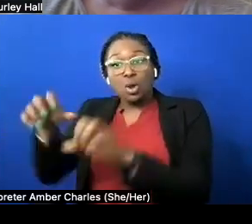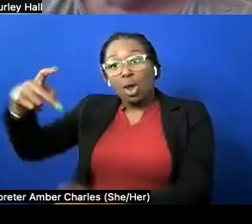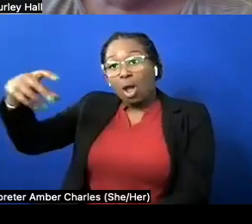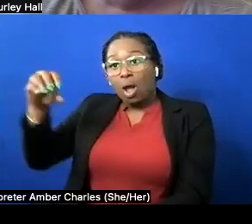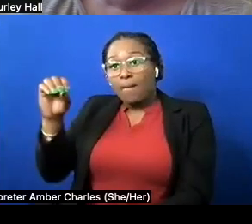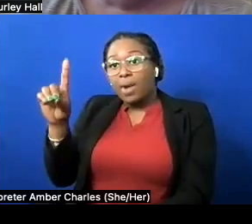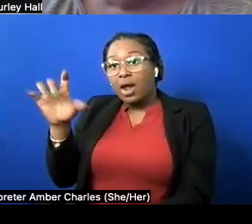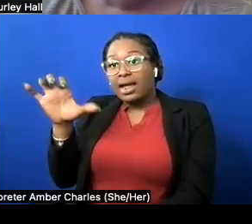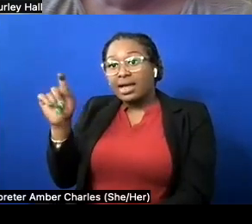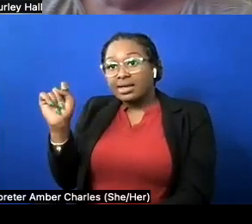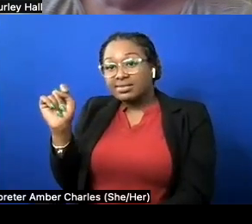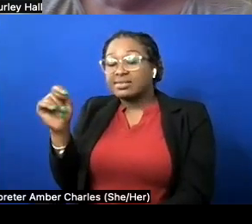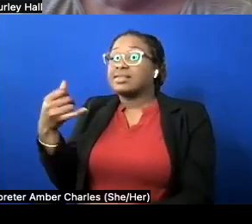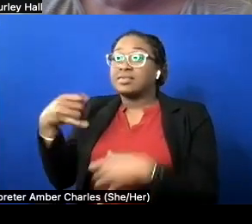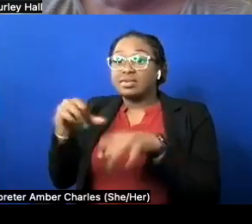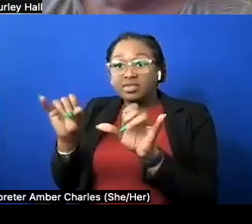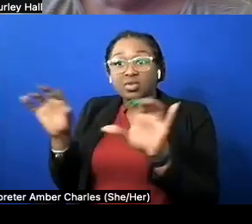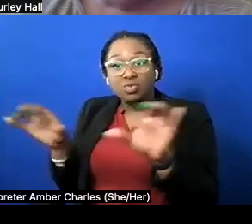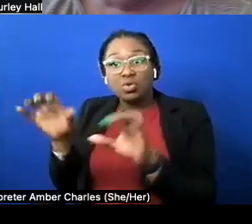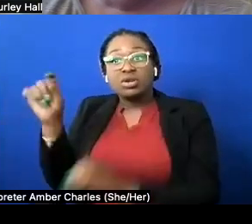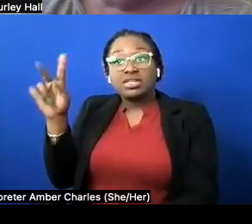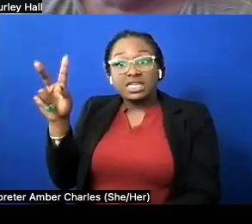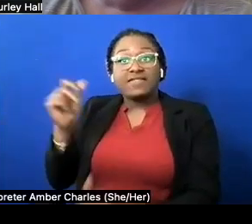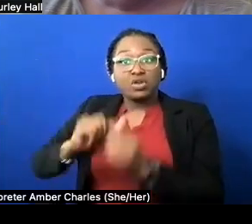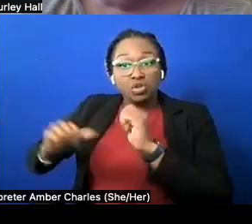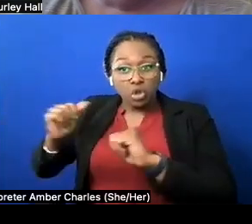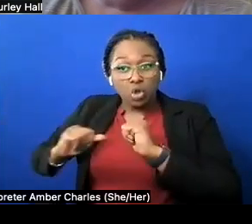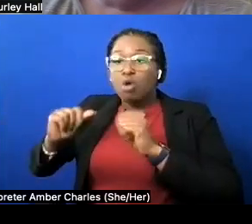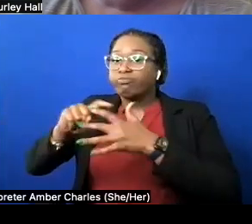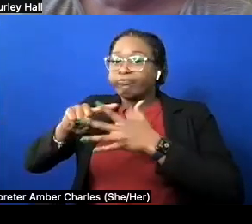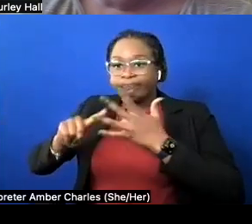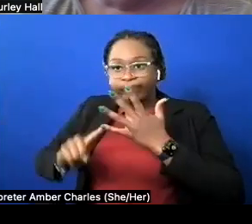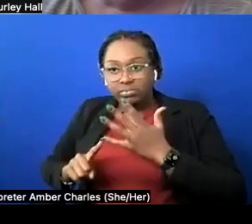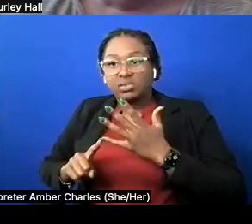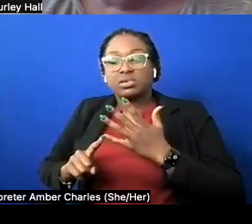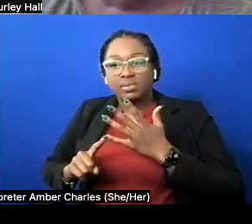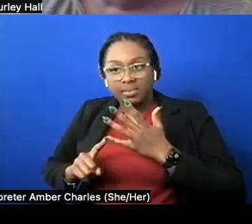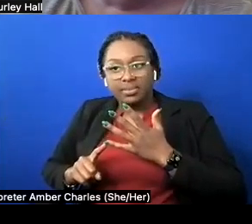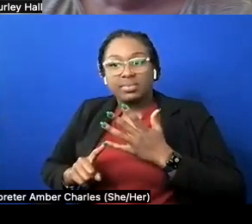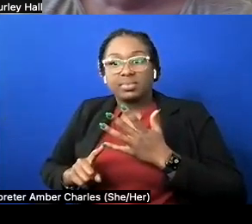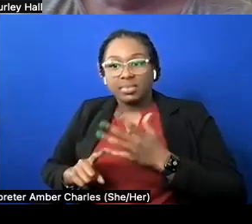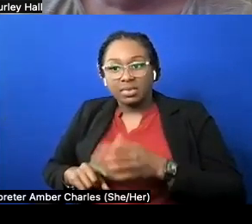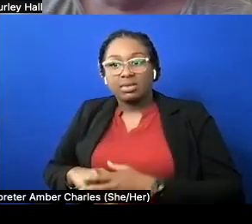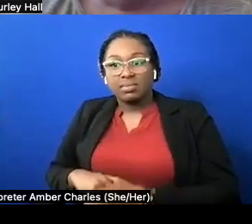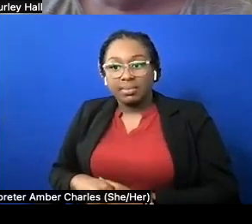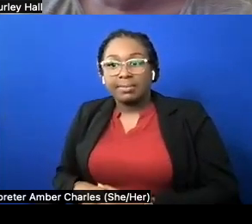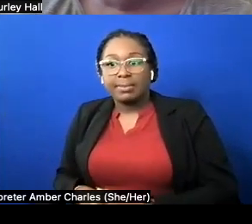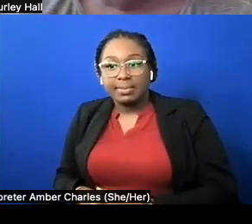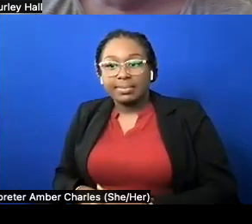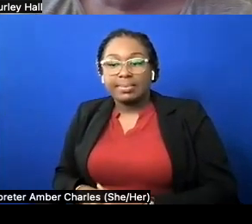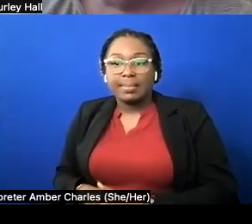you know, appear on podcasts, do the TV shows, do all the things. And what keeps